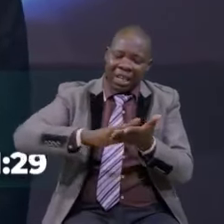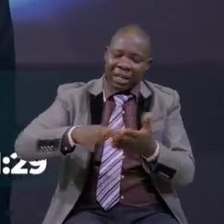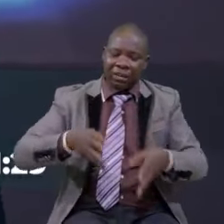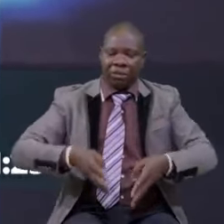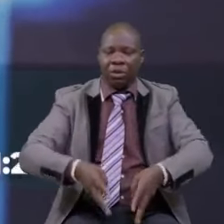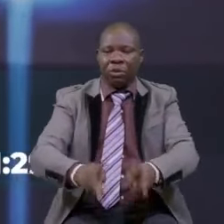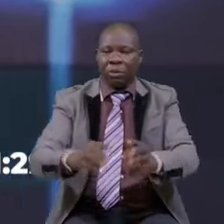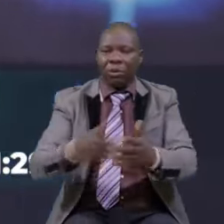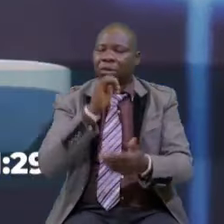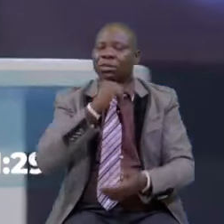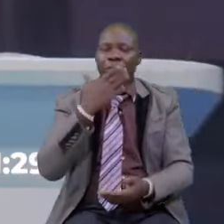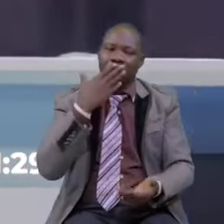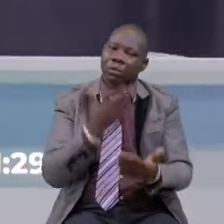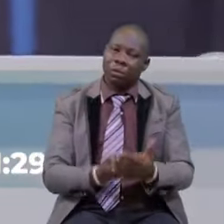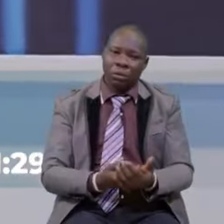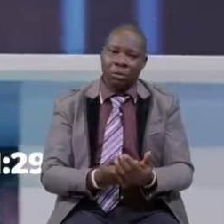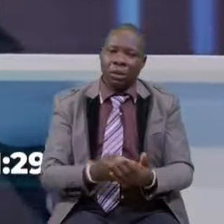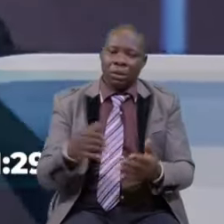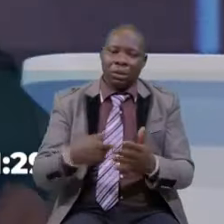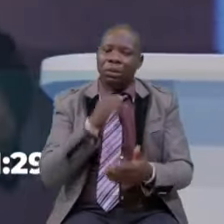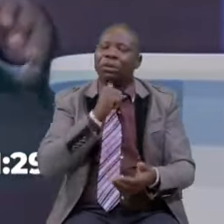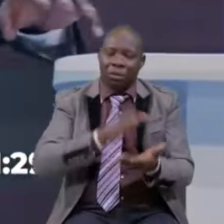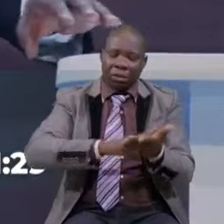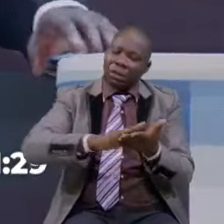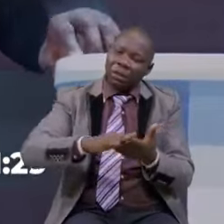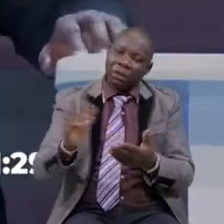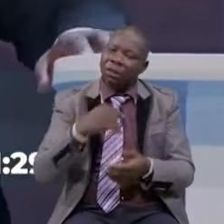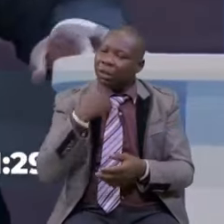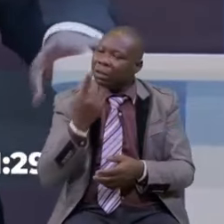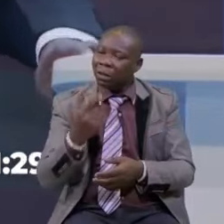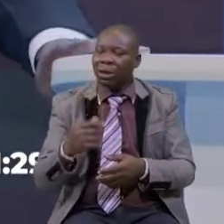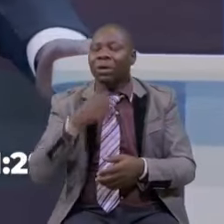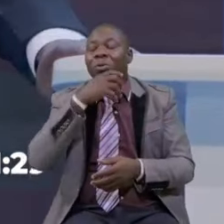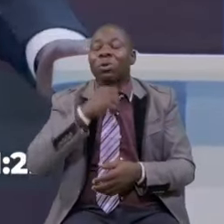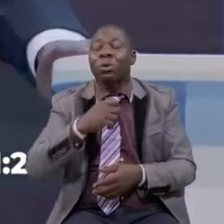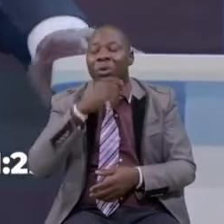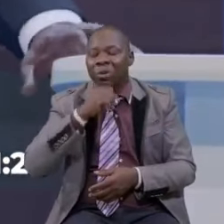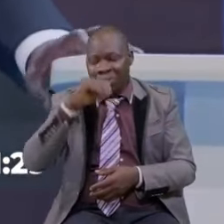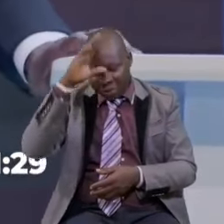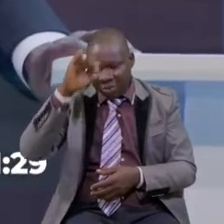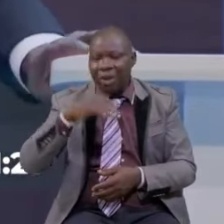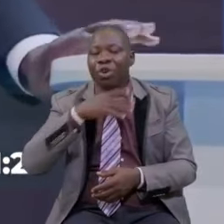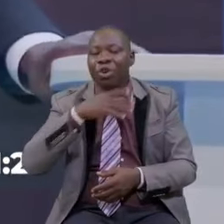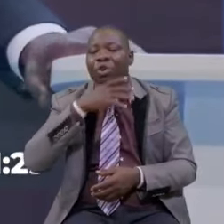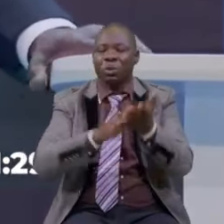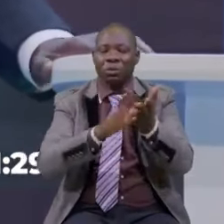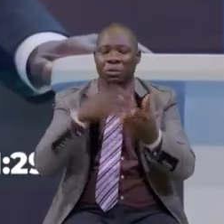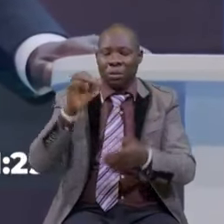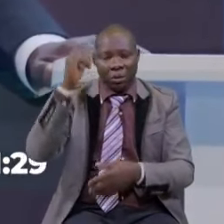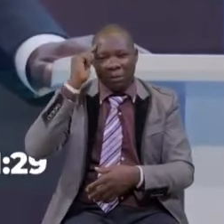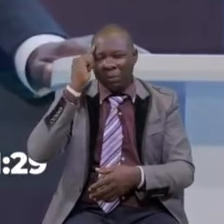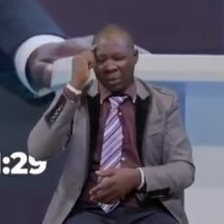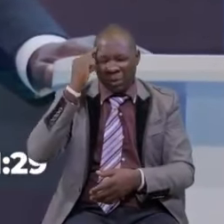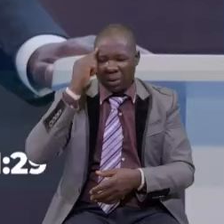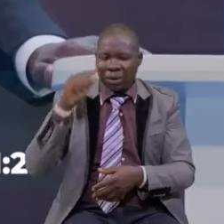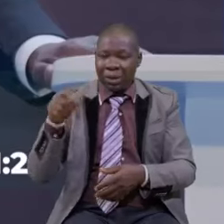It's an old man. It's the old school of thought. He doesn't know that time